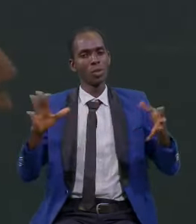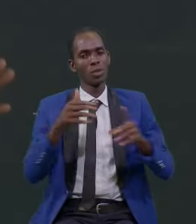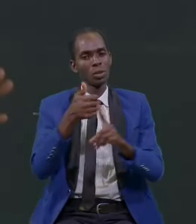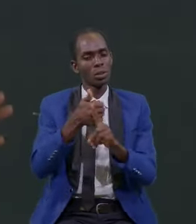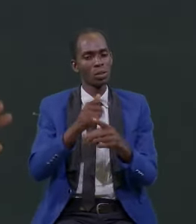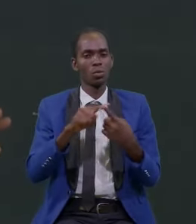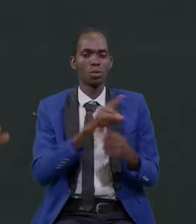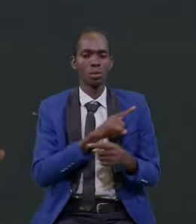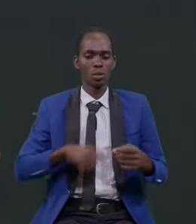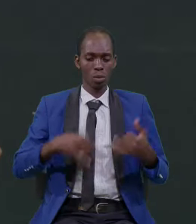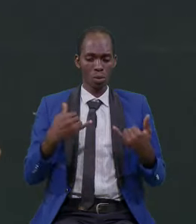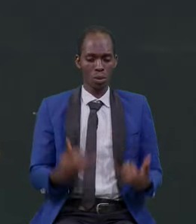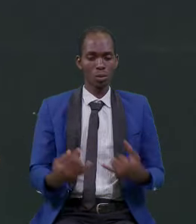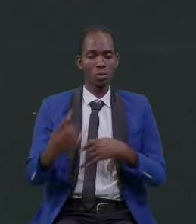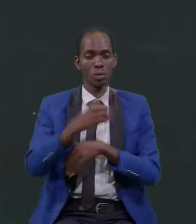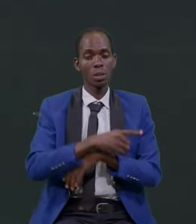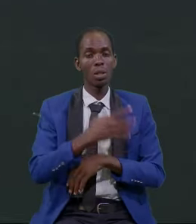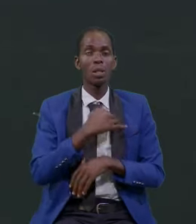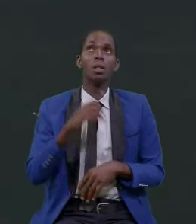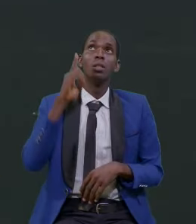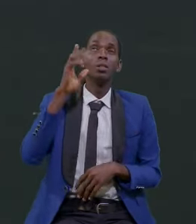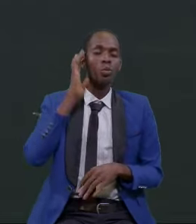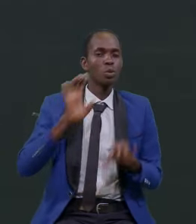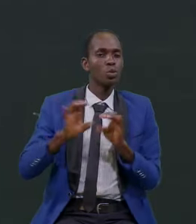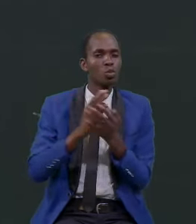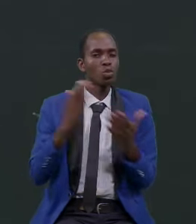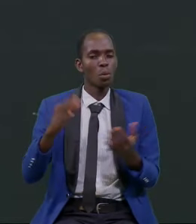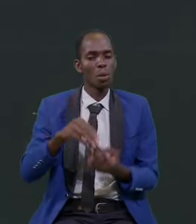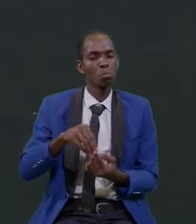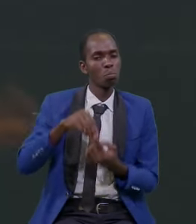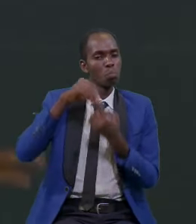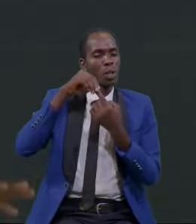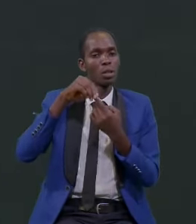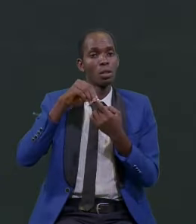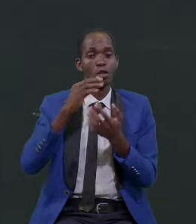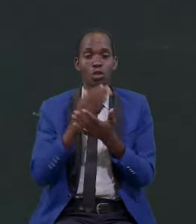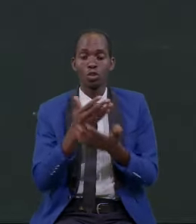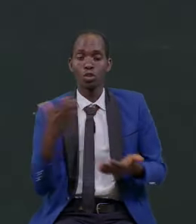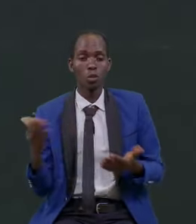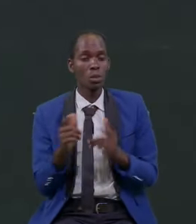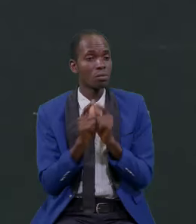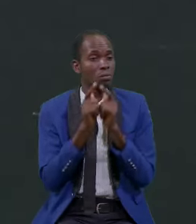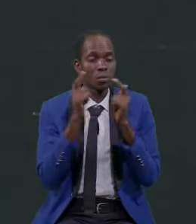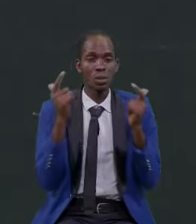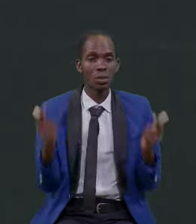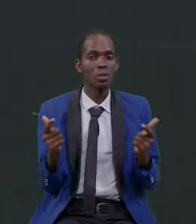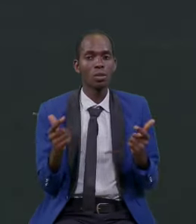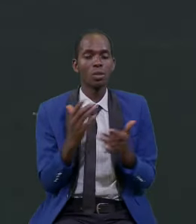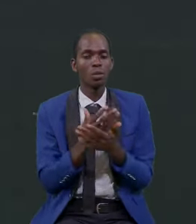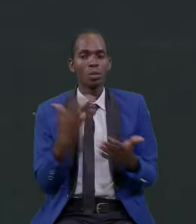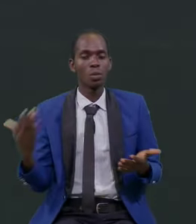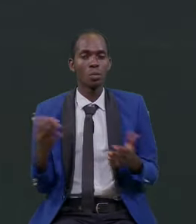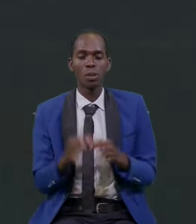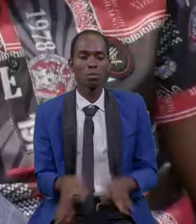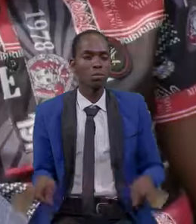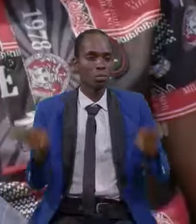do something special, something spectacular, something significant in